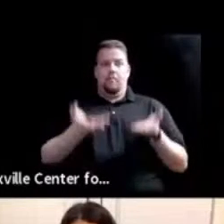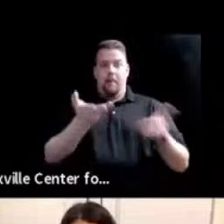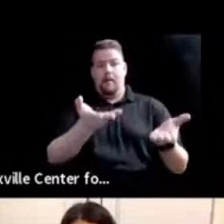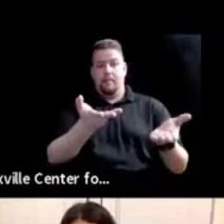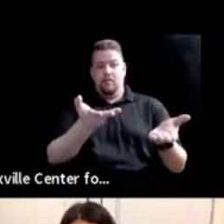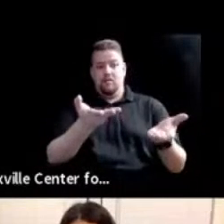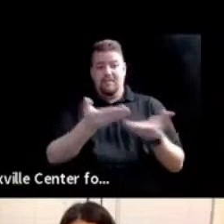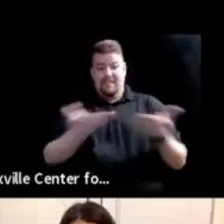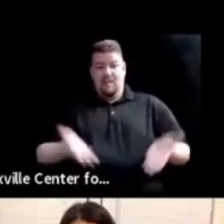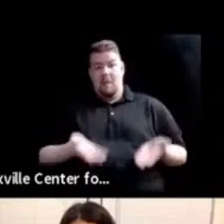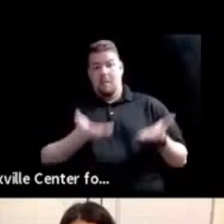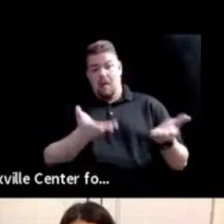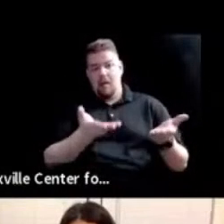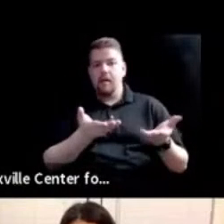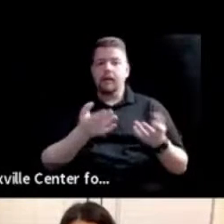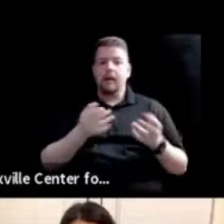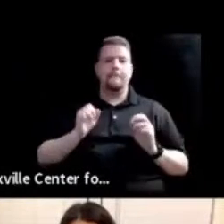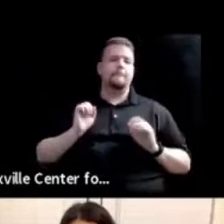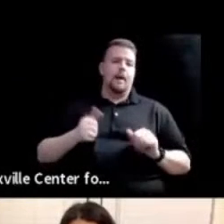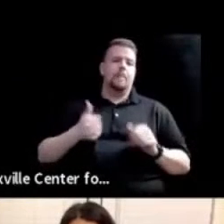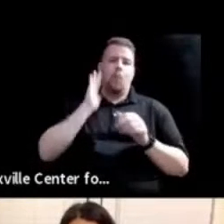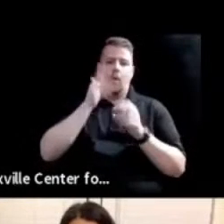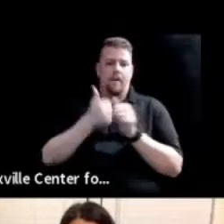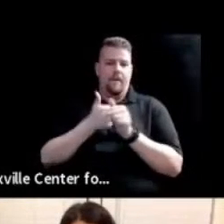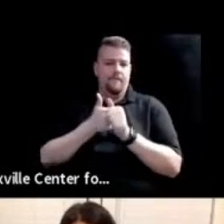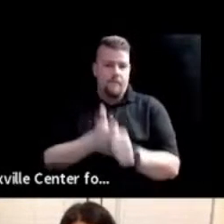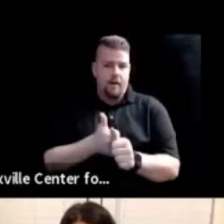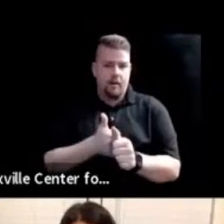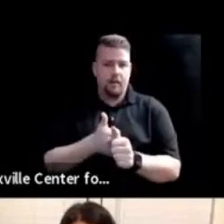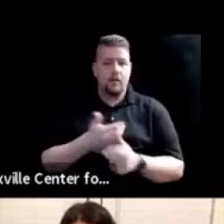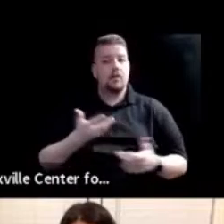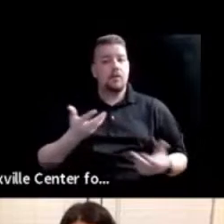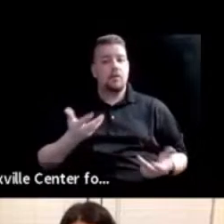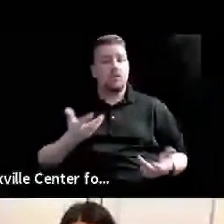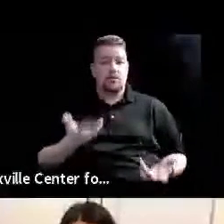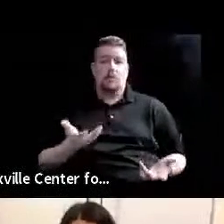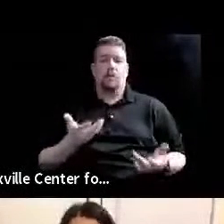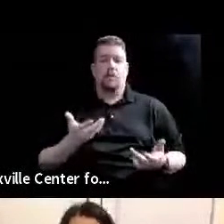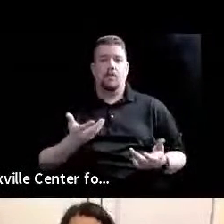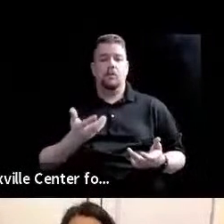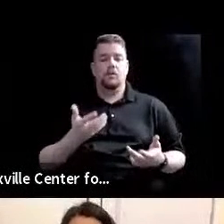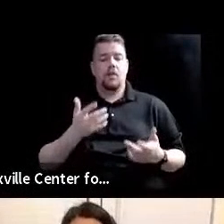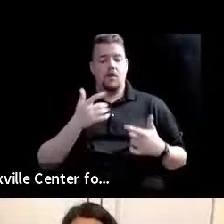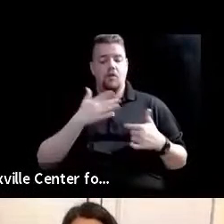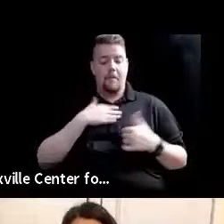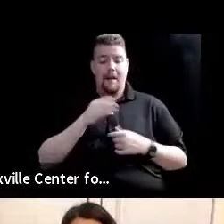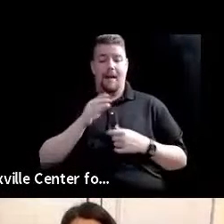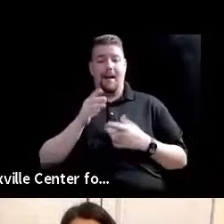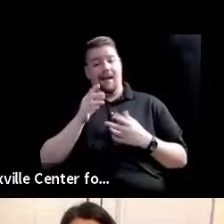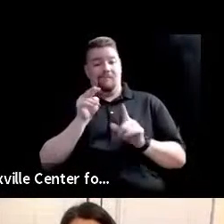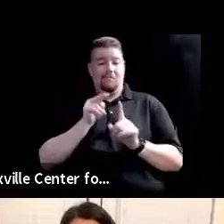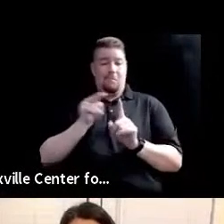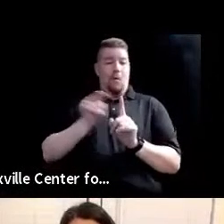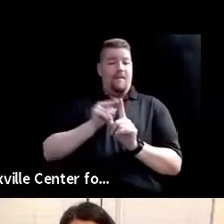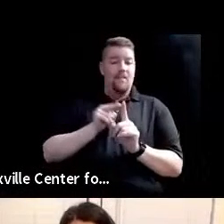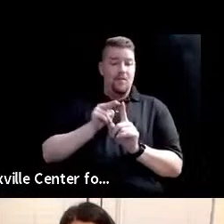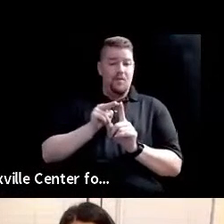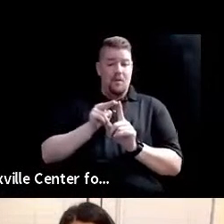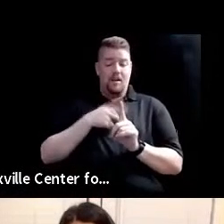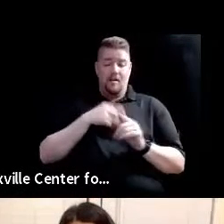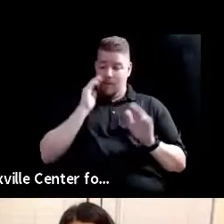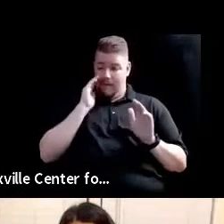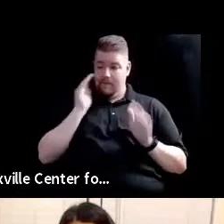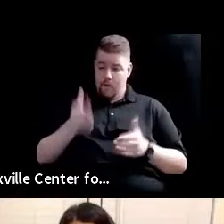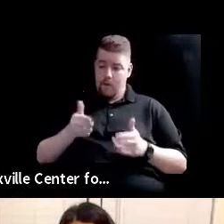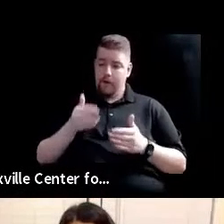might be followed. And so when we start, so my bias is to focus